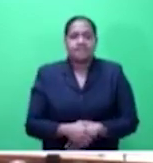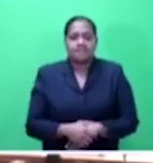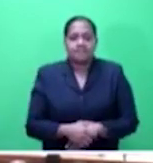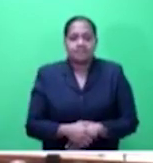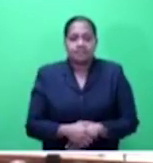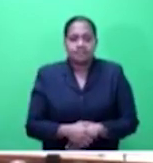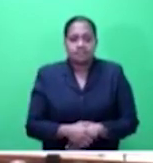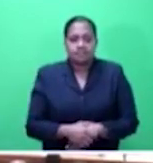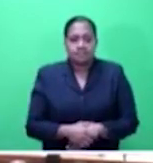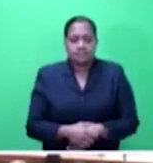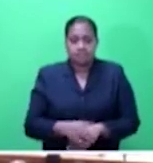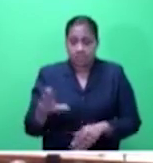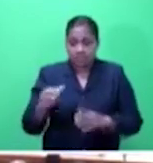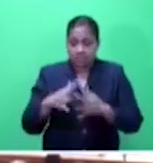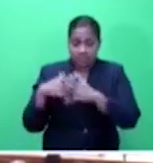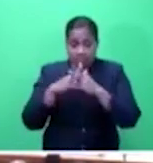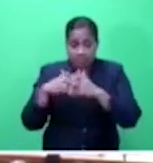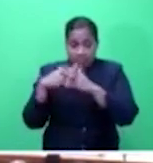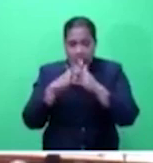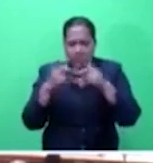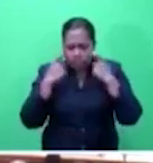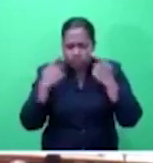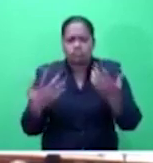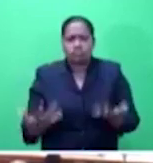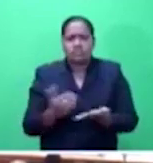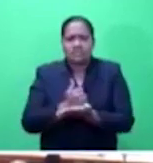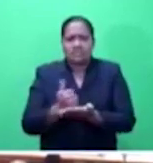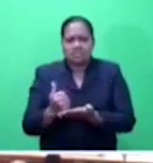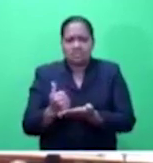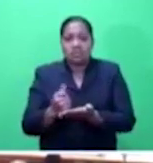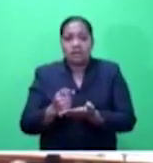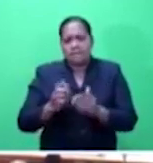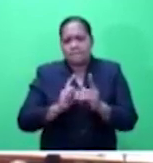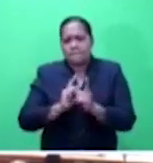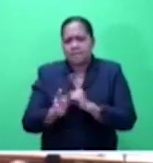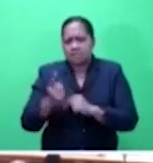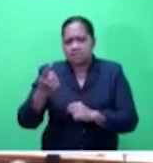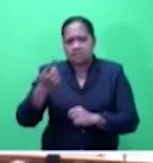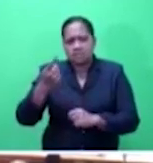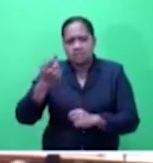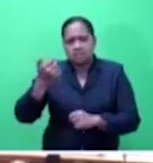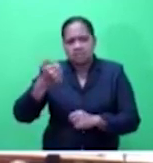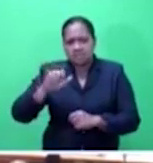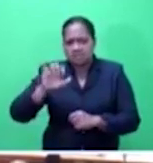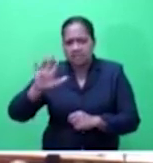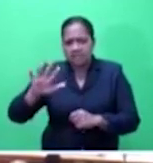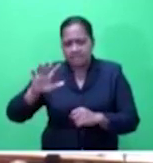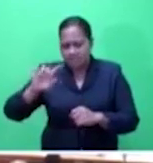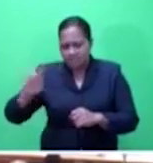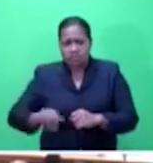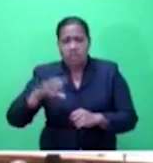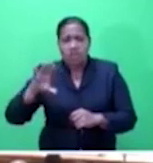The United States of America just saw case numbers surge past 65,000, up from 15,000